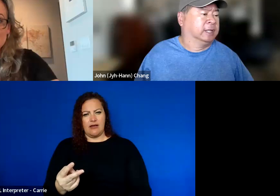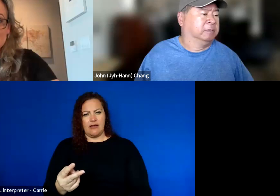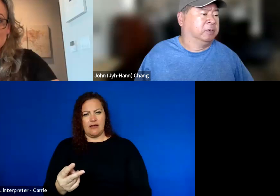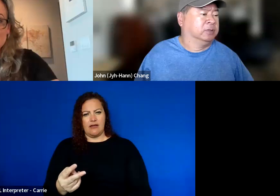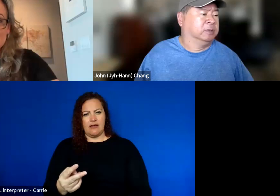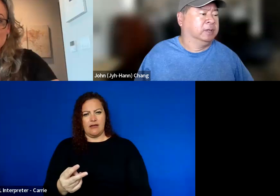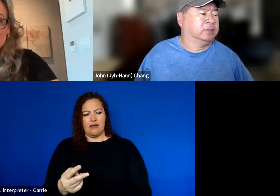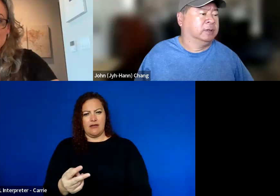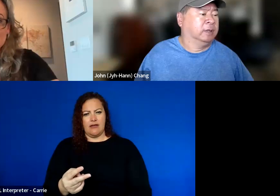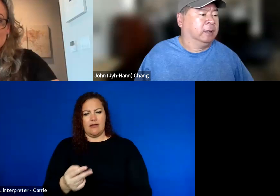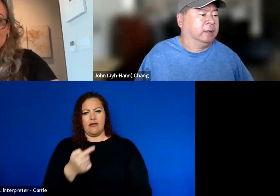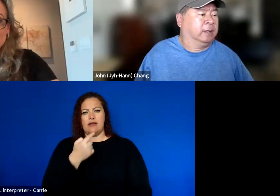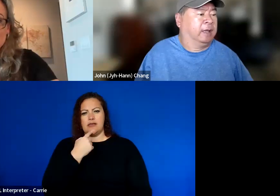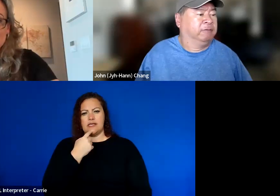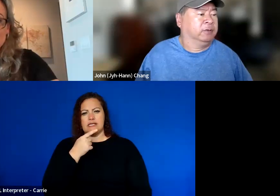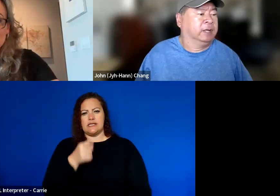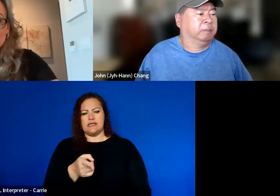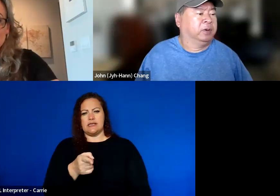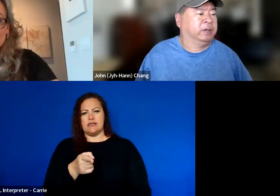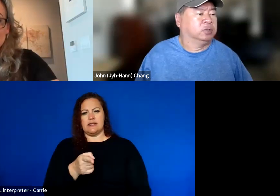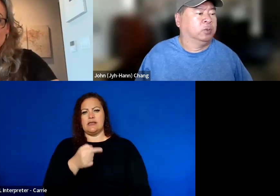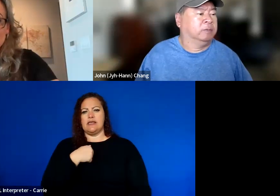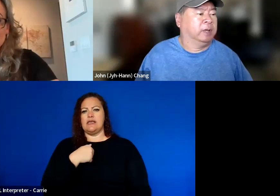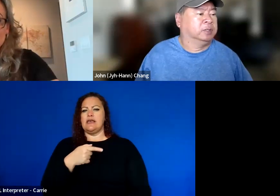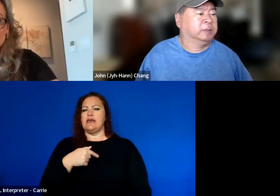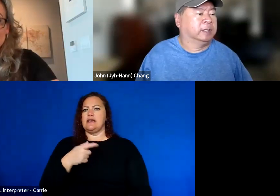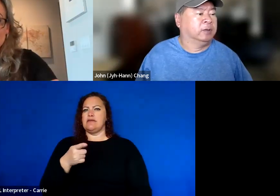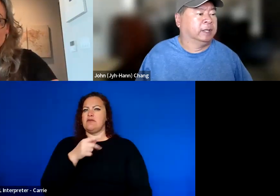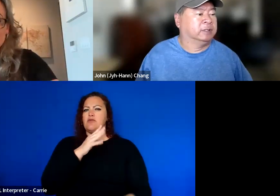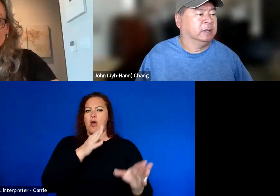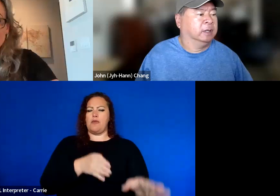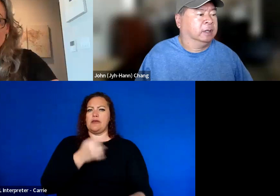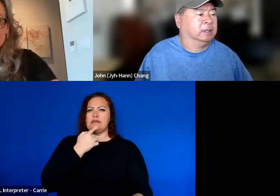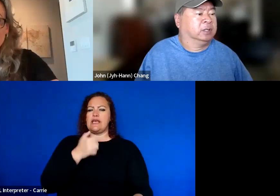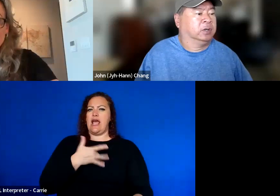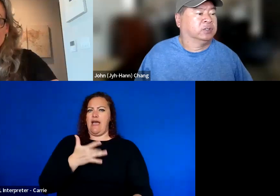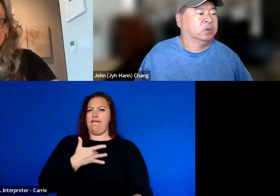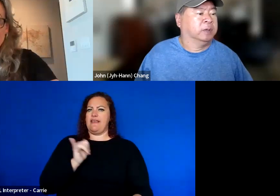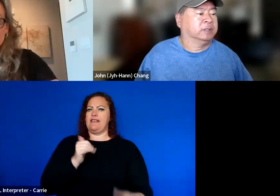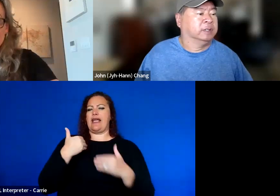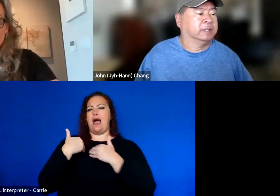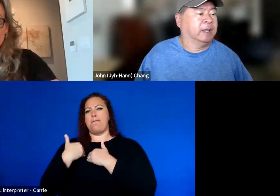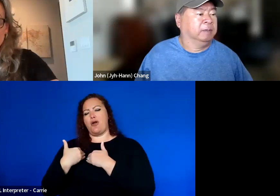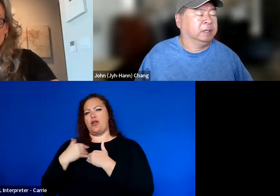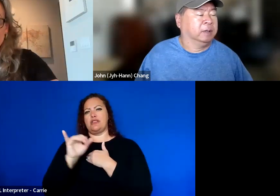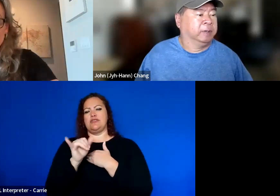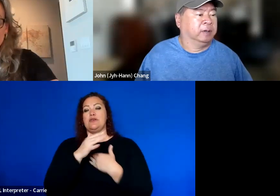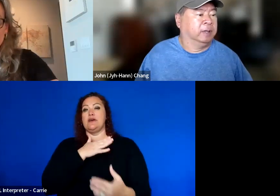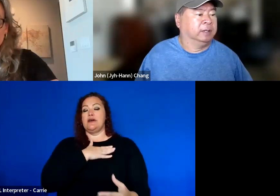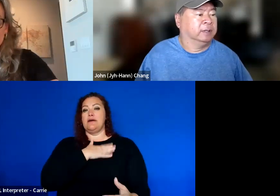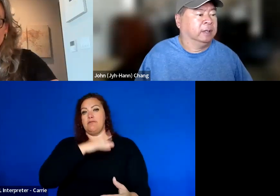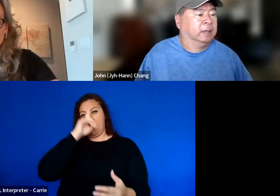Eliza on the second part. She mentioned that I feel like a burden as well. My husband's health has deteriorated so much since I